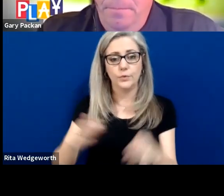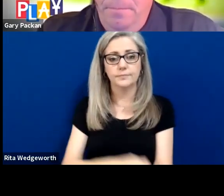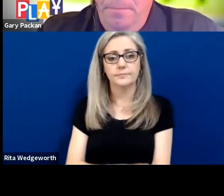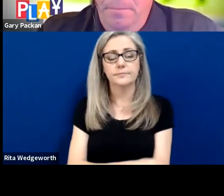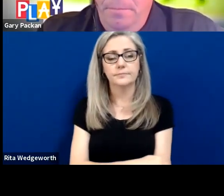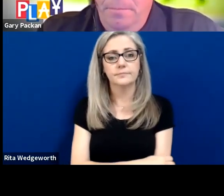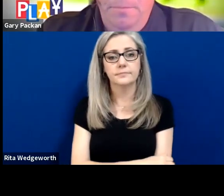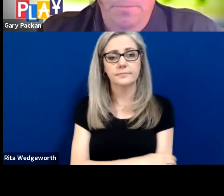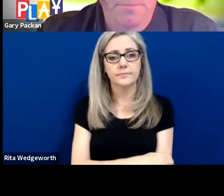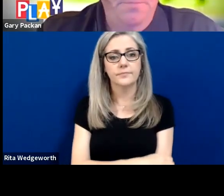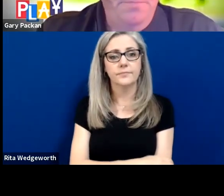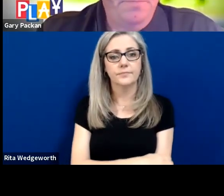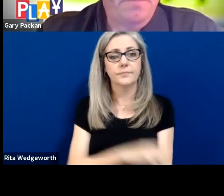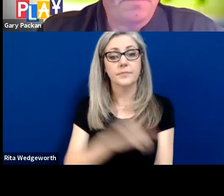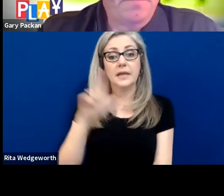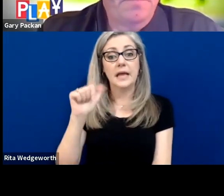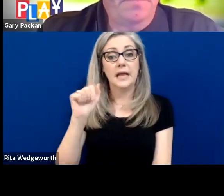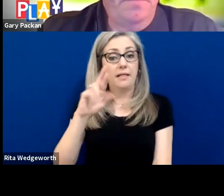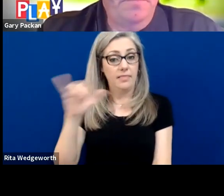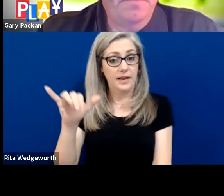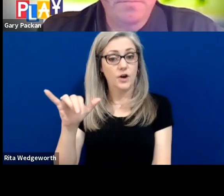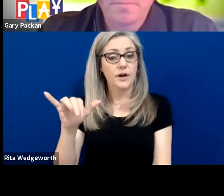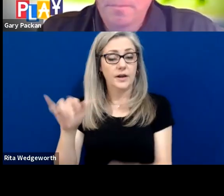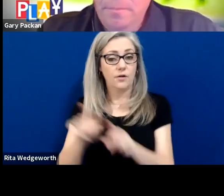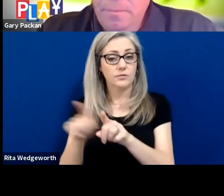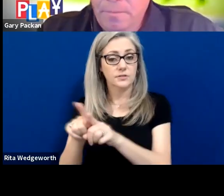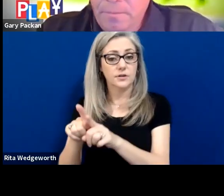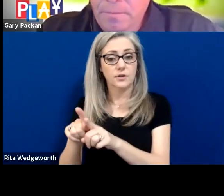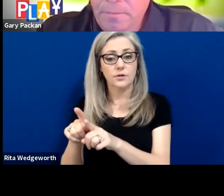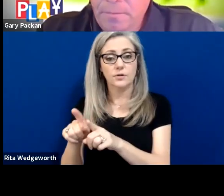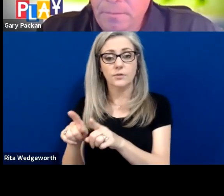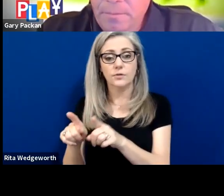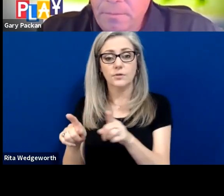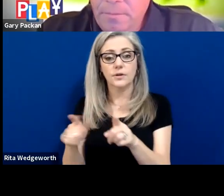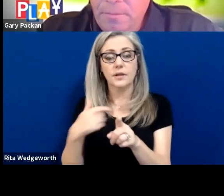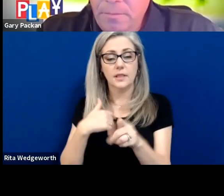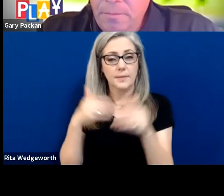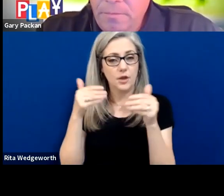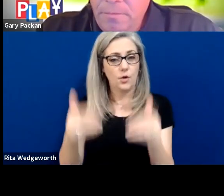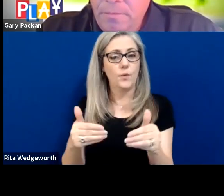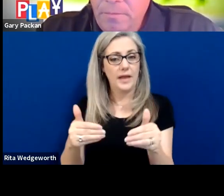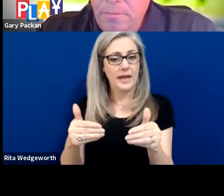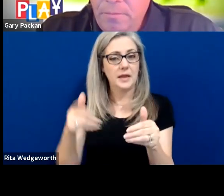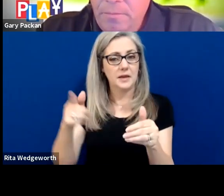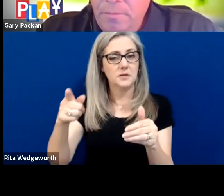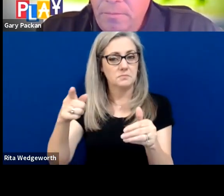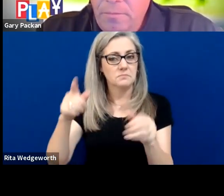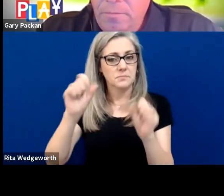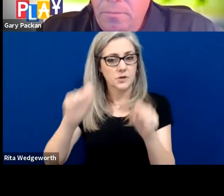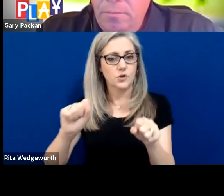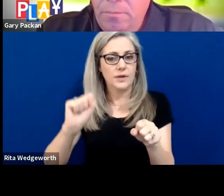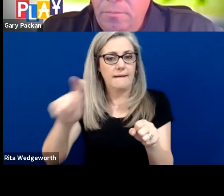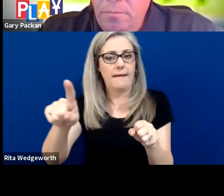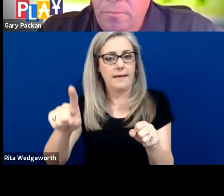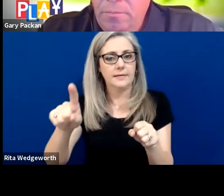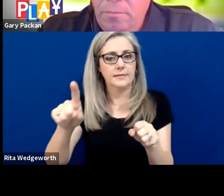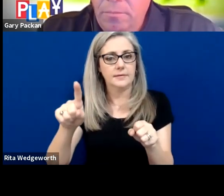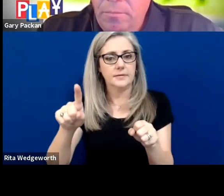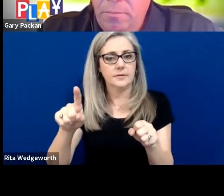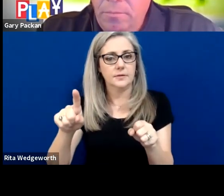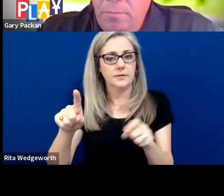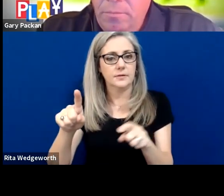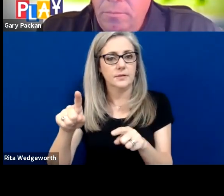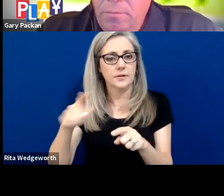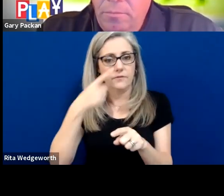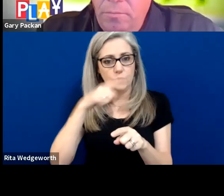And Larry, I'm going to give you that's a pretty long question there. I'm going to go ahead and give you the opportunity to ask that if you don't mind.